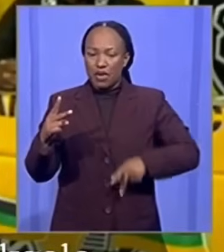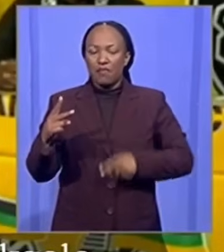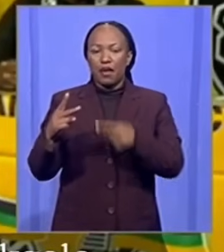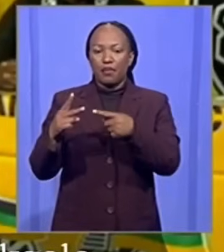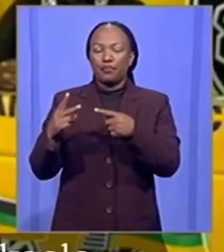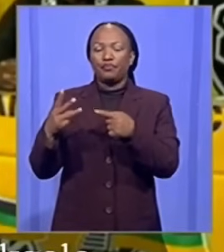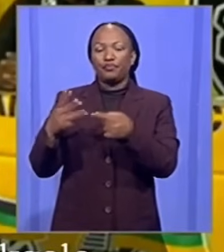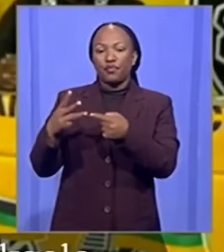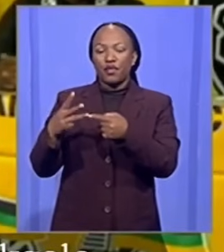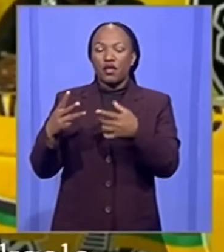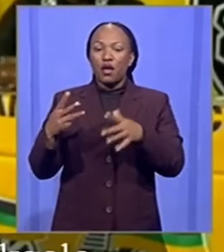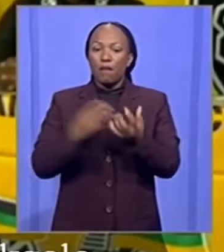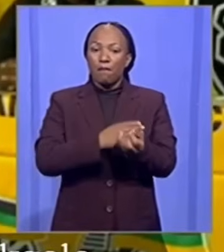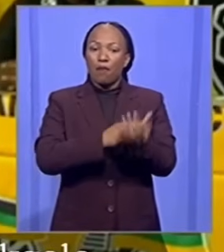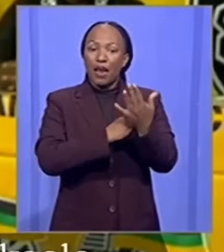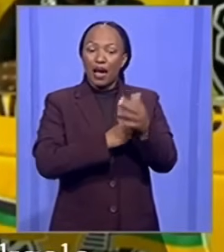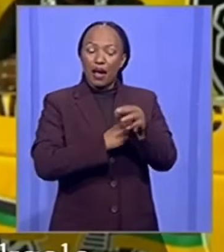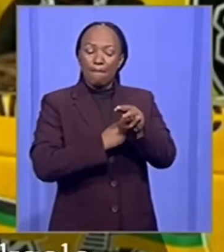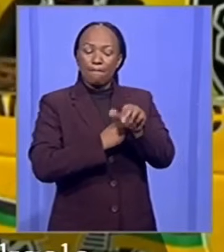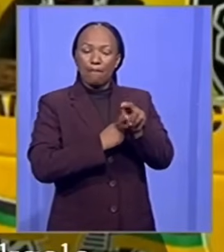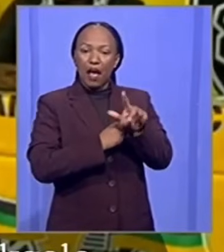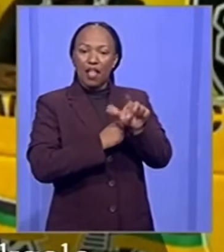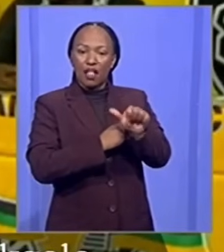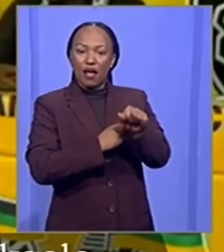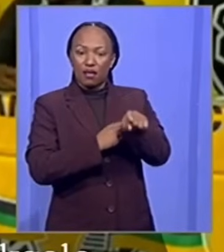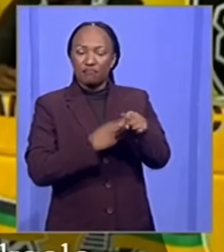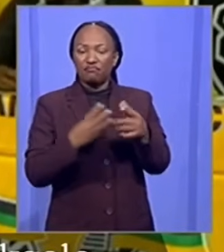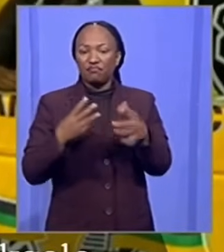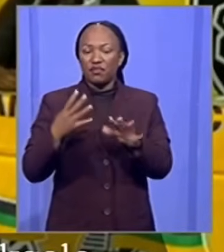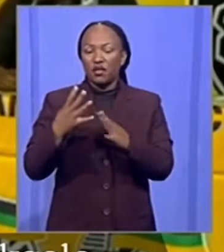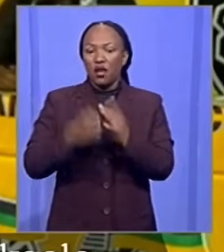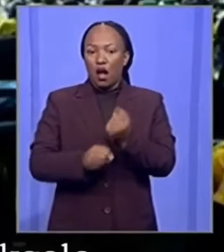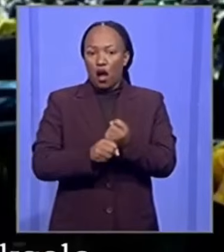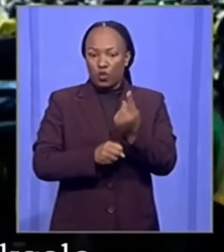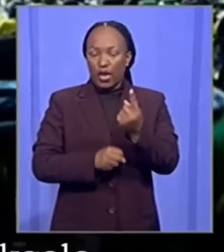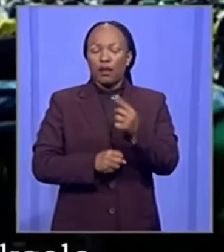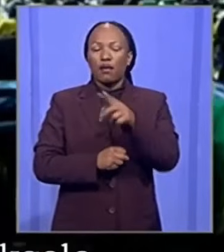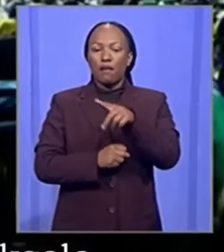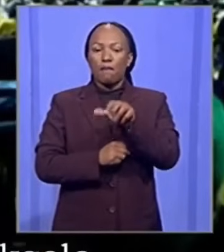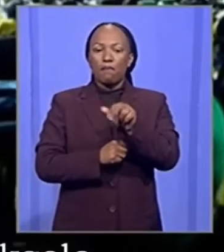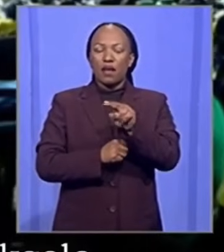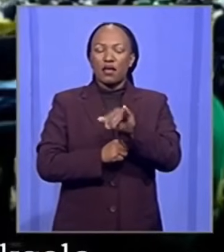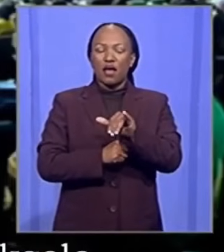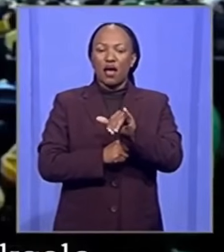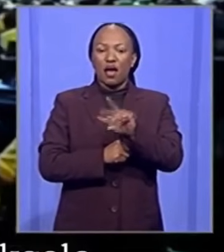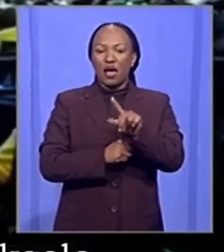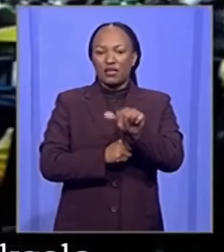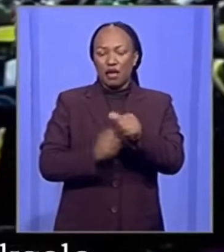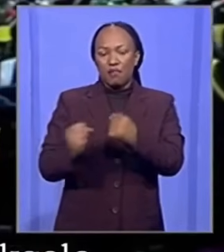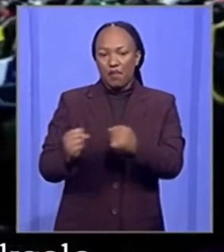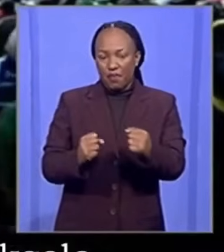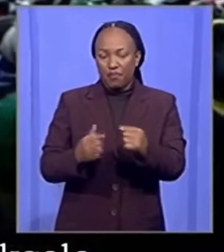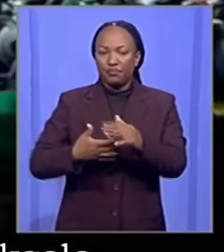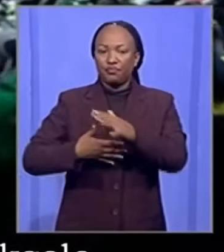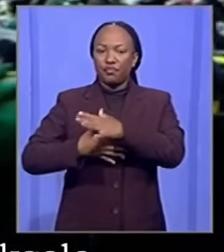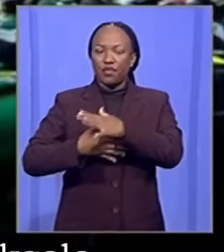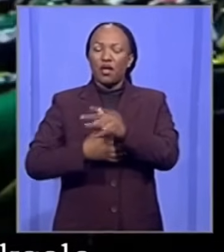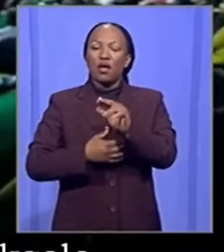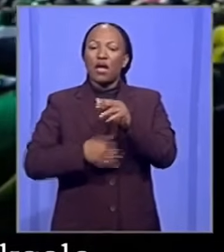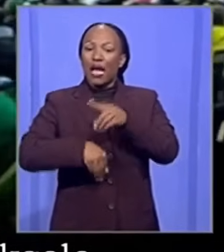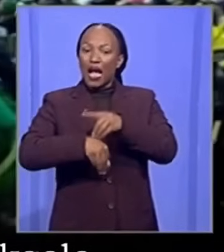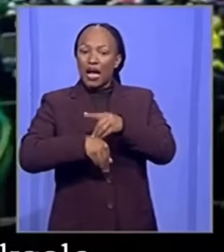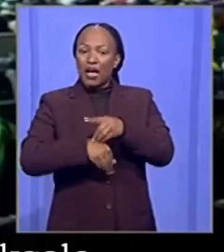e thontse Mandla Ndlovu wa tonakgolo. Gauteng e ntse le pusong ya Panyaza Lesufi le ngaka Zamani Soul ya tla tswela pele